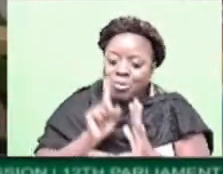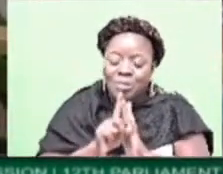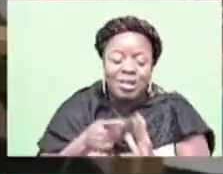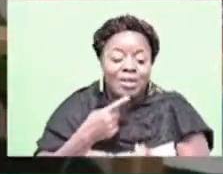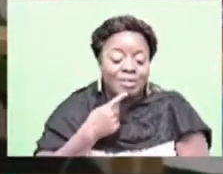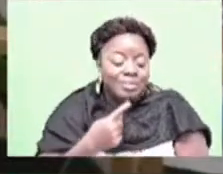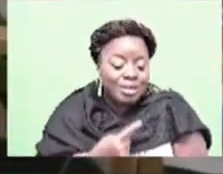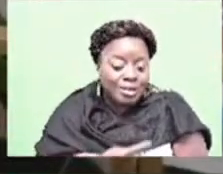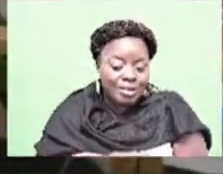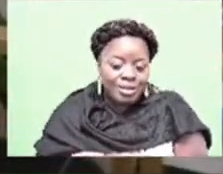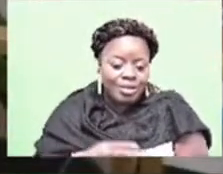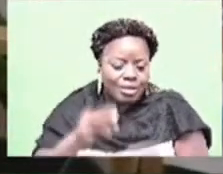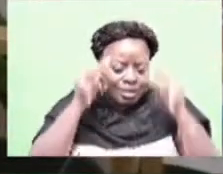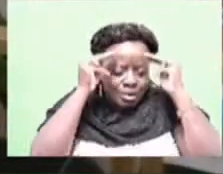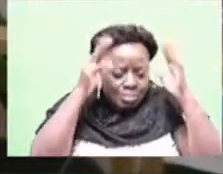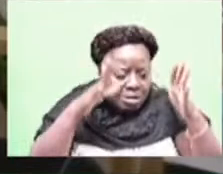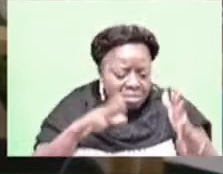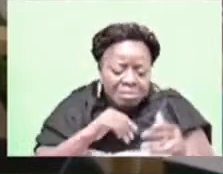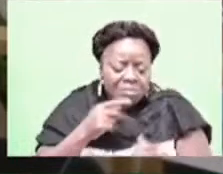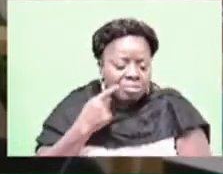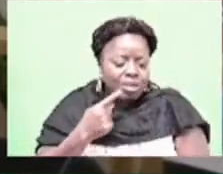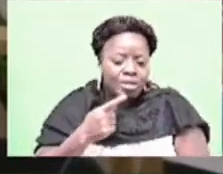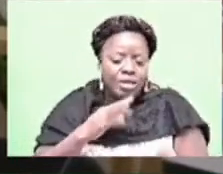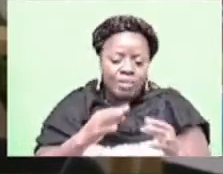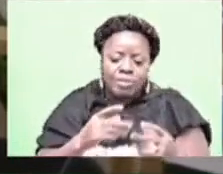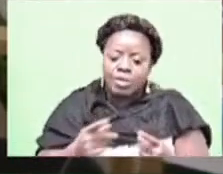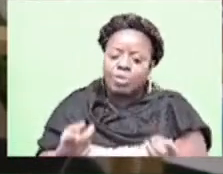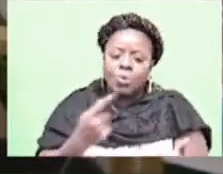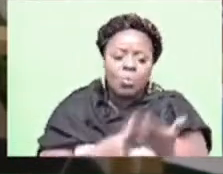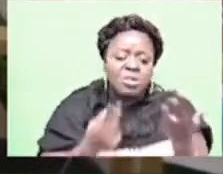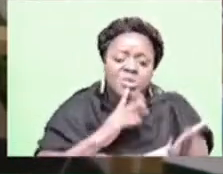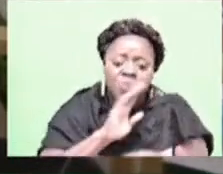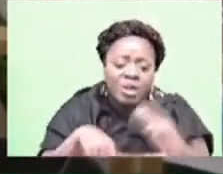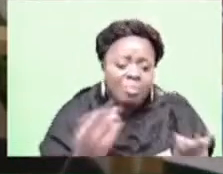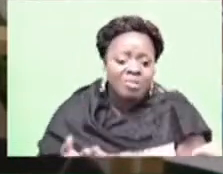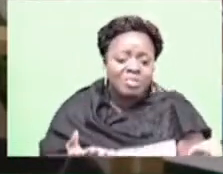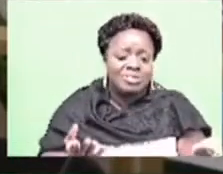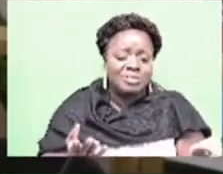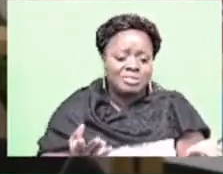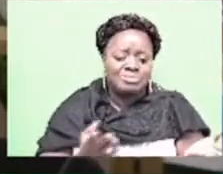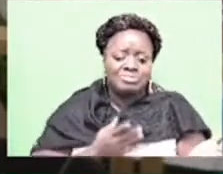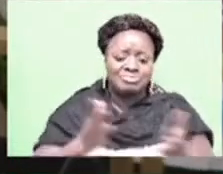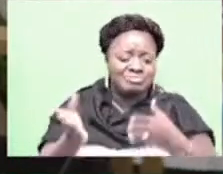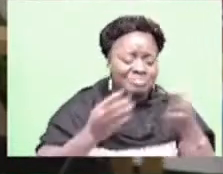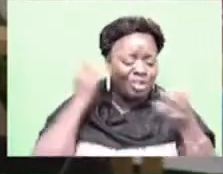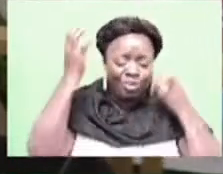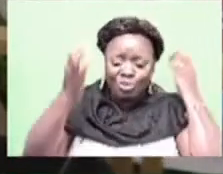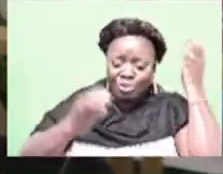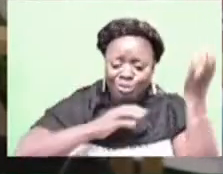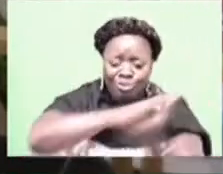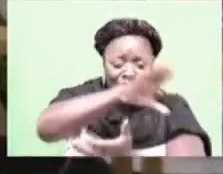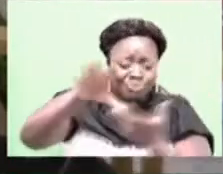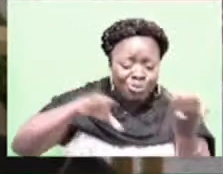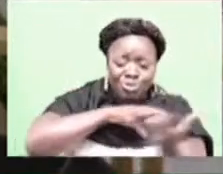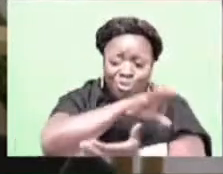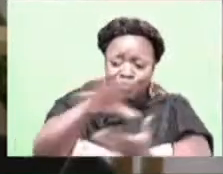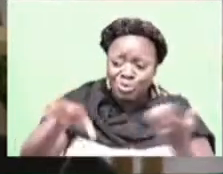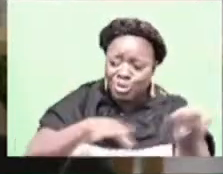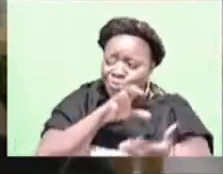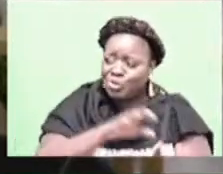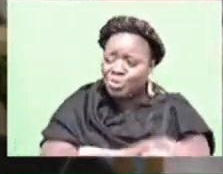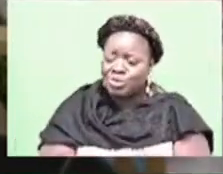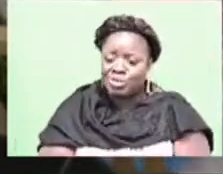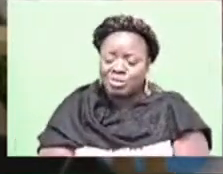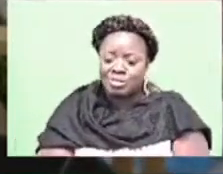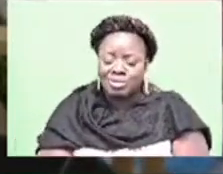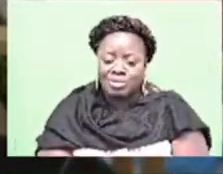Minister himself probably couldn't tell if he was coming or if he was going. Because this is the same Minister who advised a